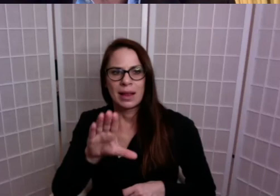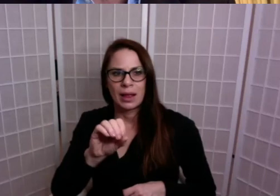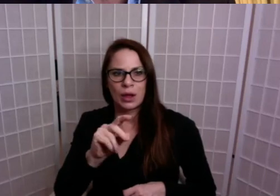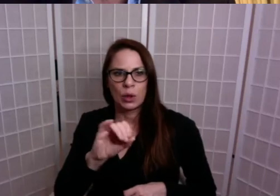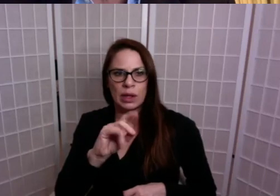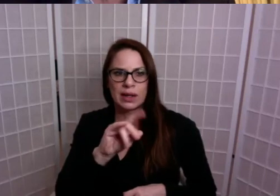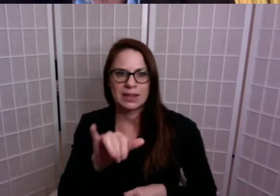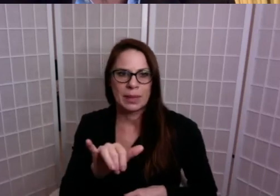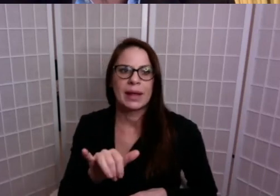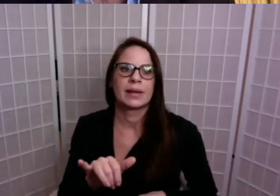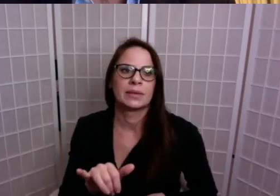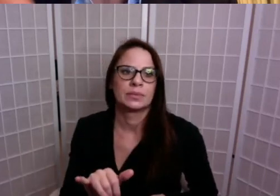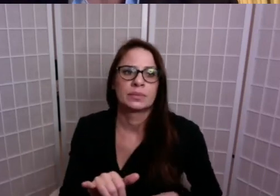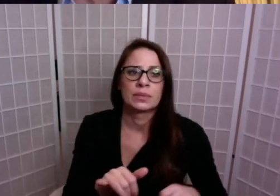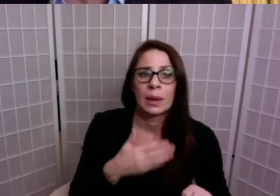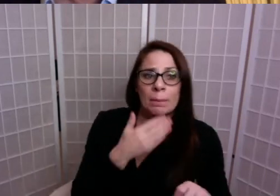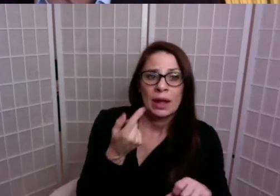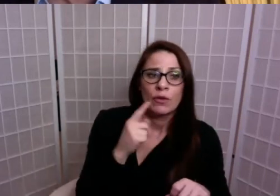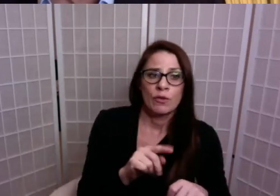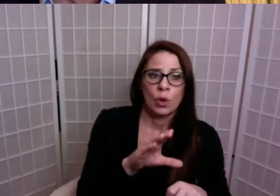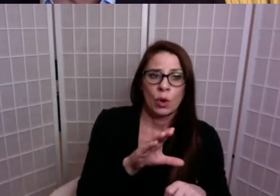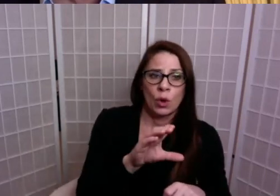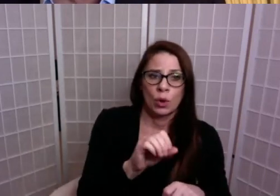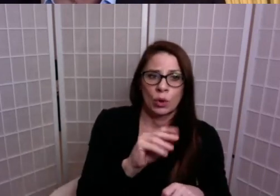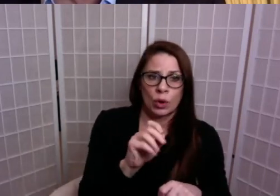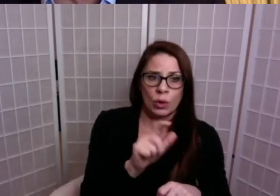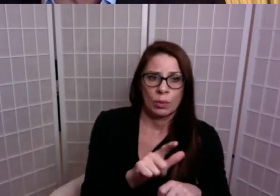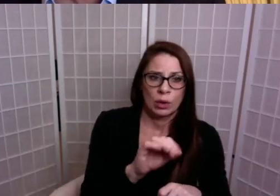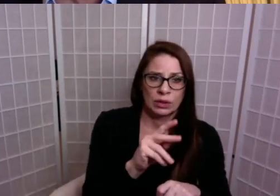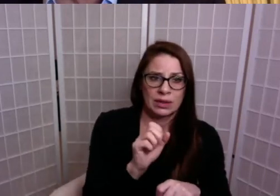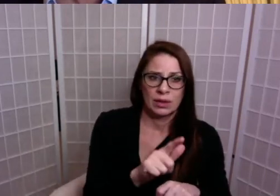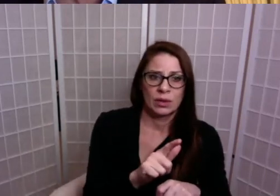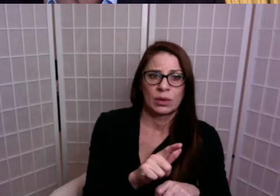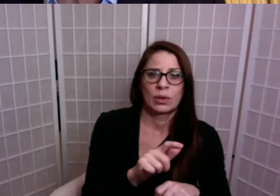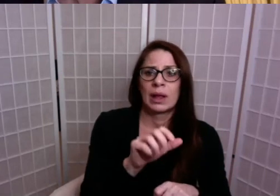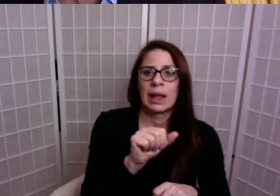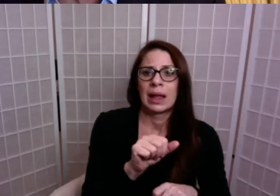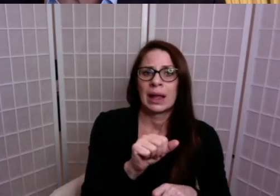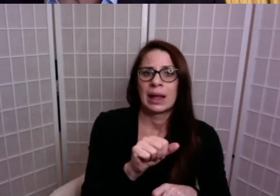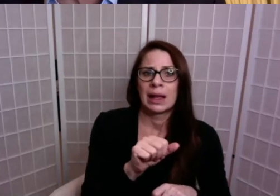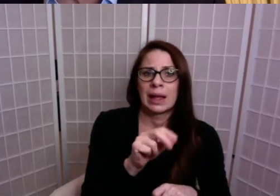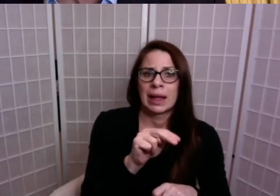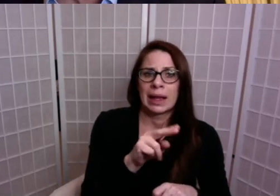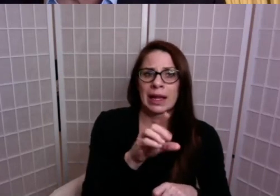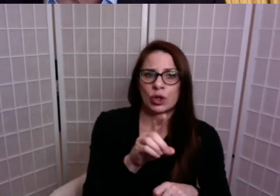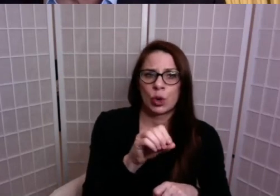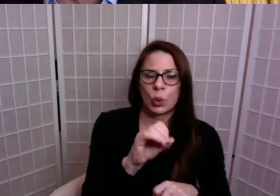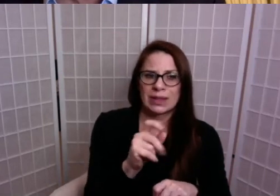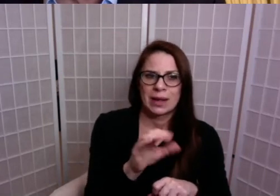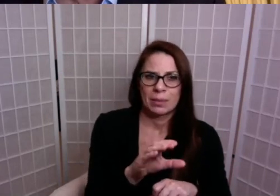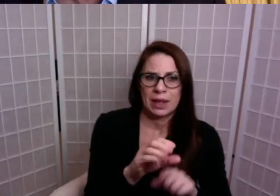tunnel, endoscopic or open? Both work equally well. The endoscopic procedure, patients may get a little